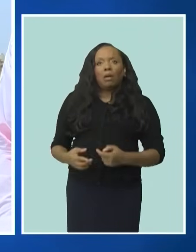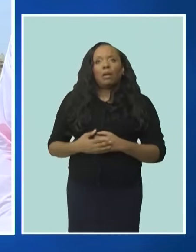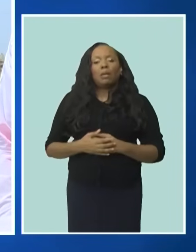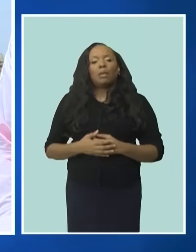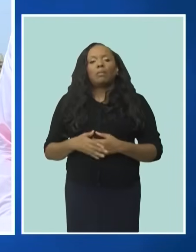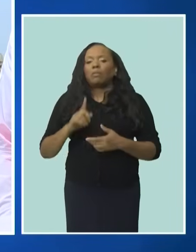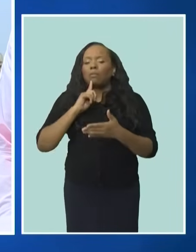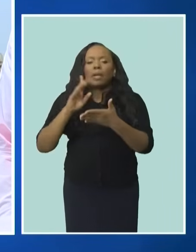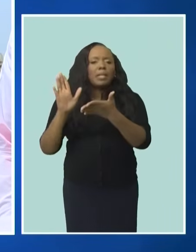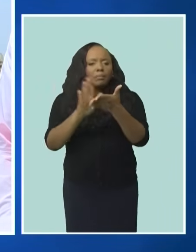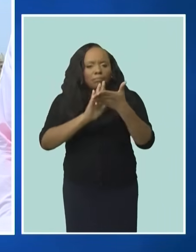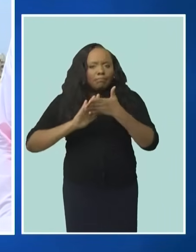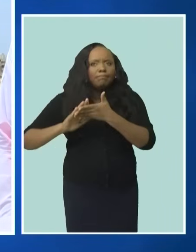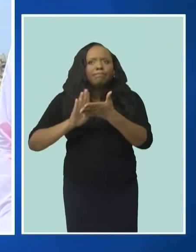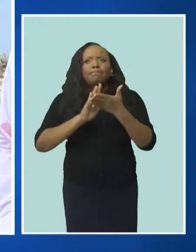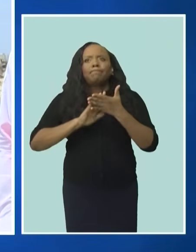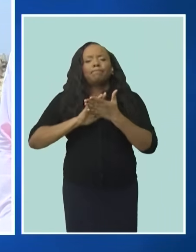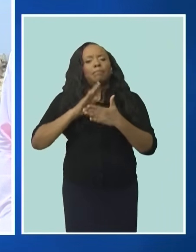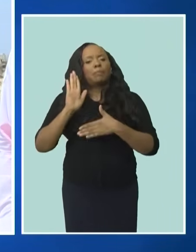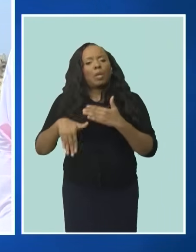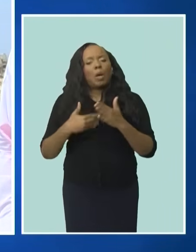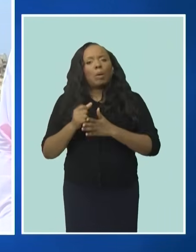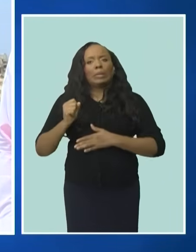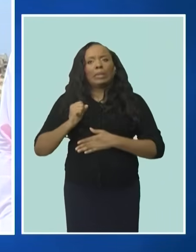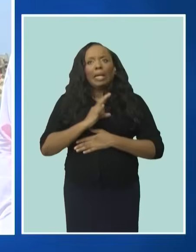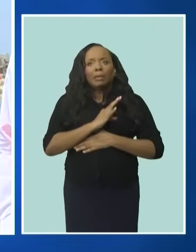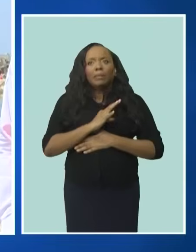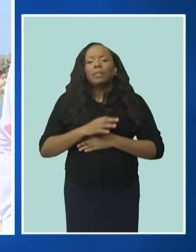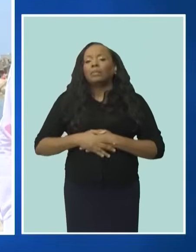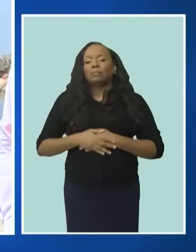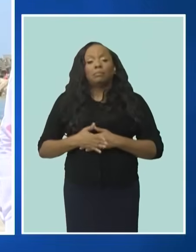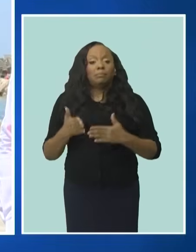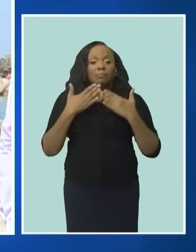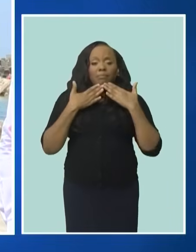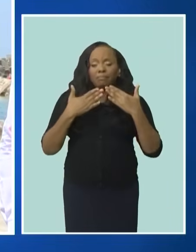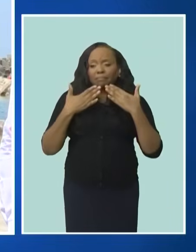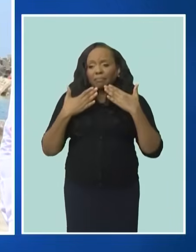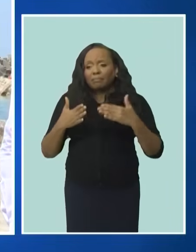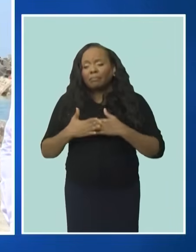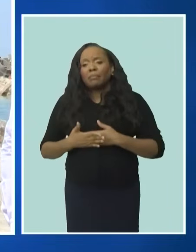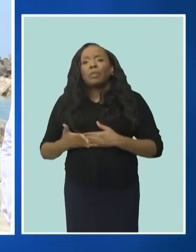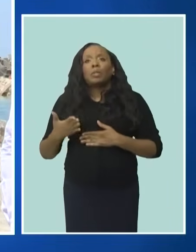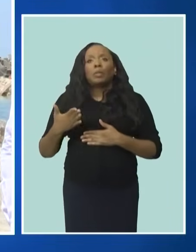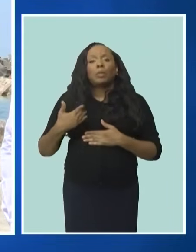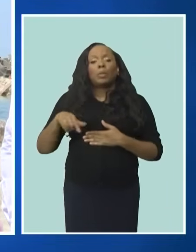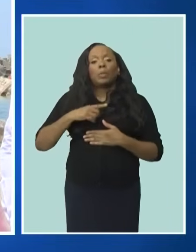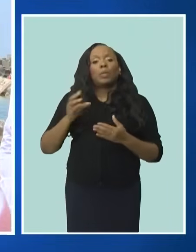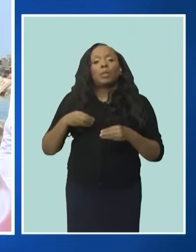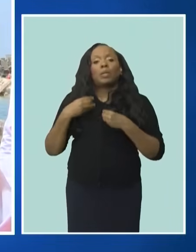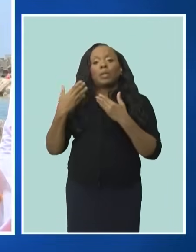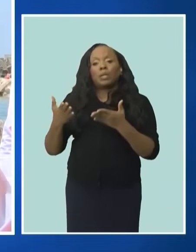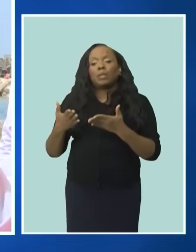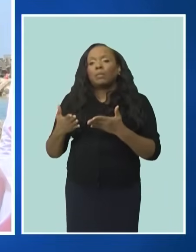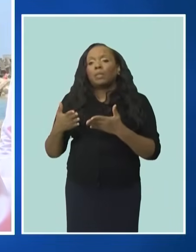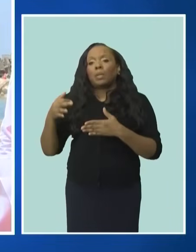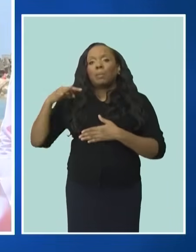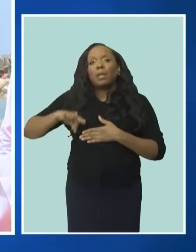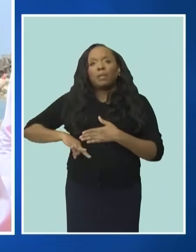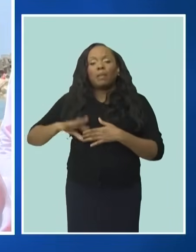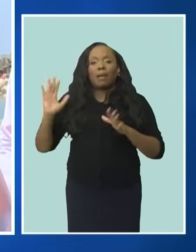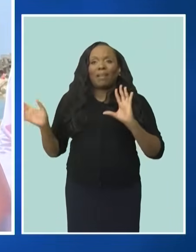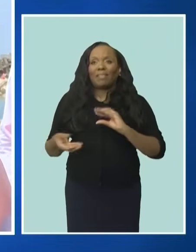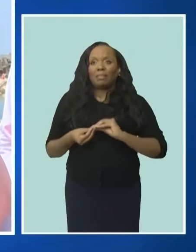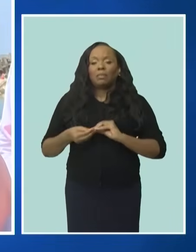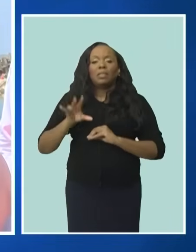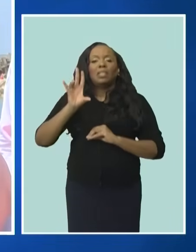who have stood by our side. We have given them the business interaction benefit to the tune of $7 million or so